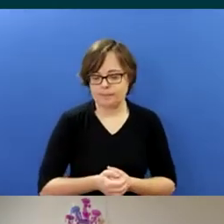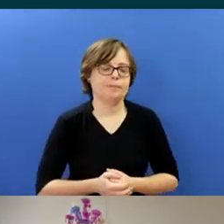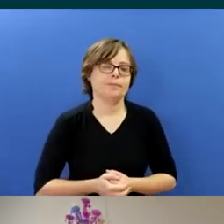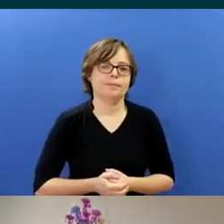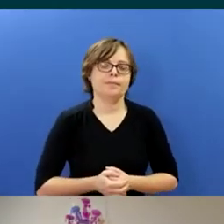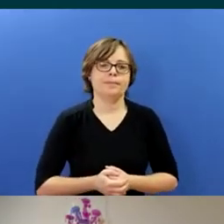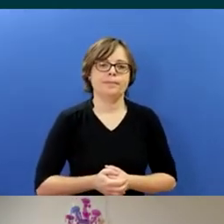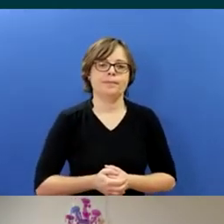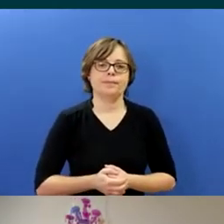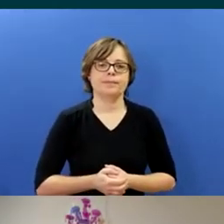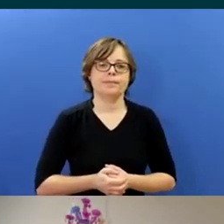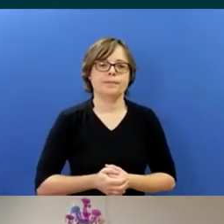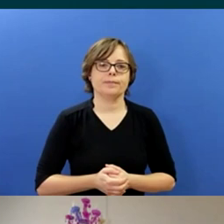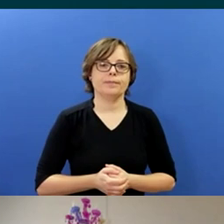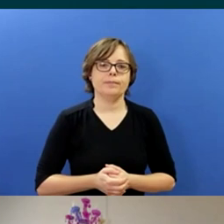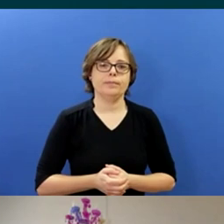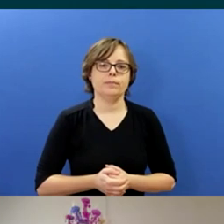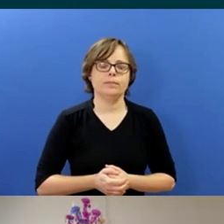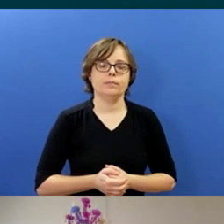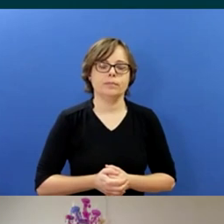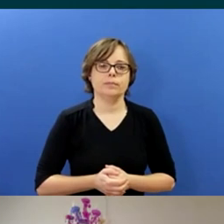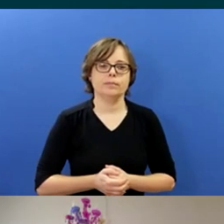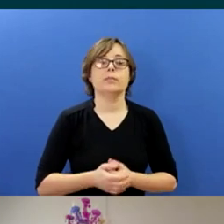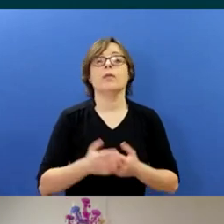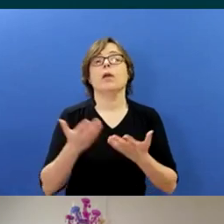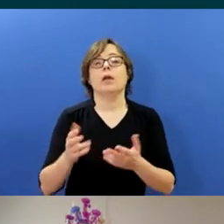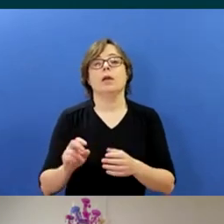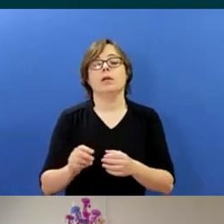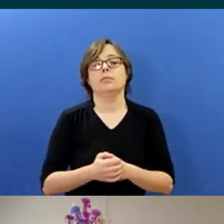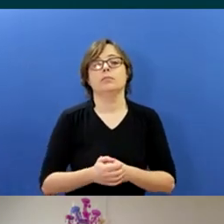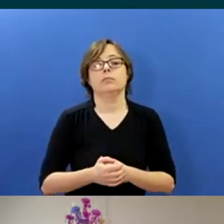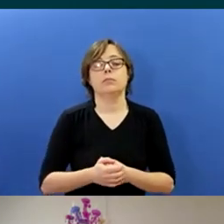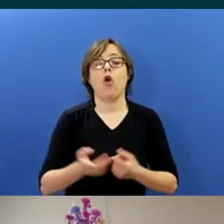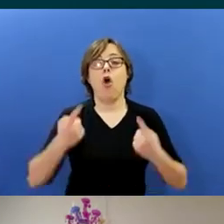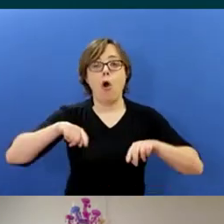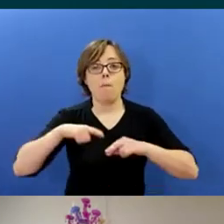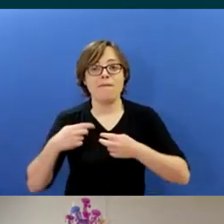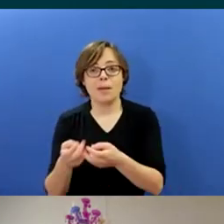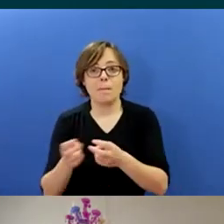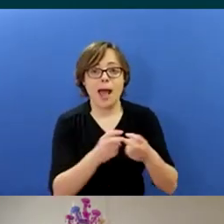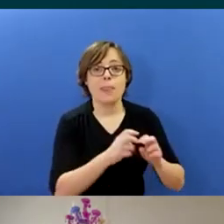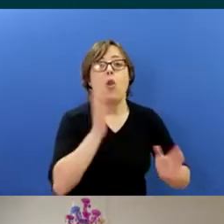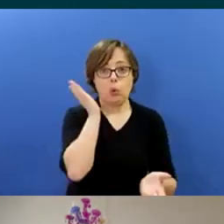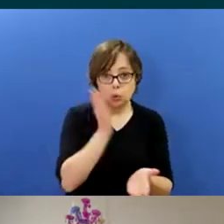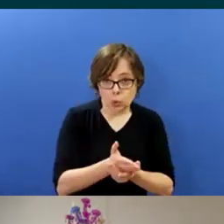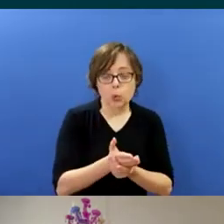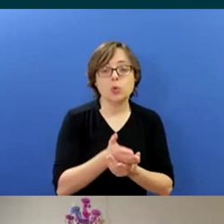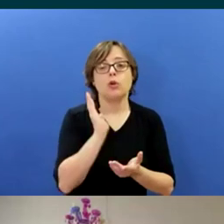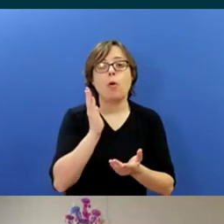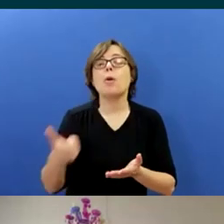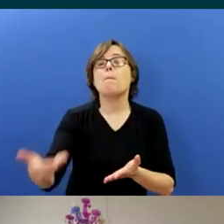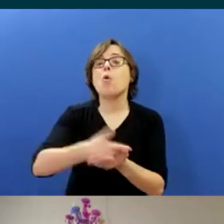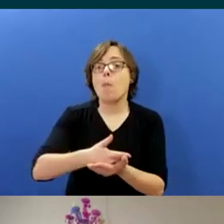report and we handled the report to the authorities, then we will have a